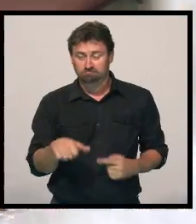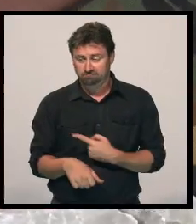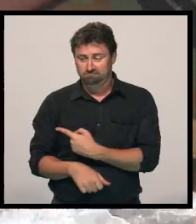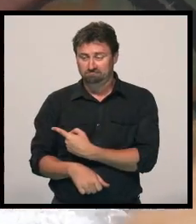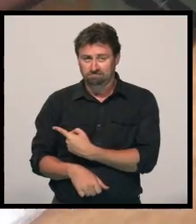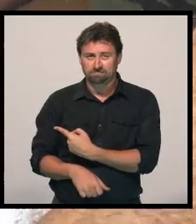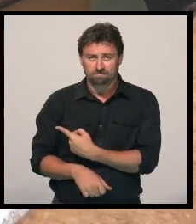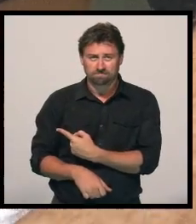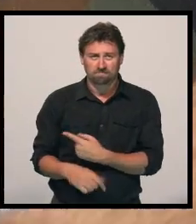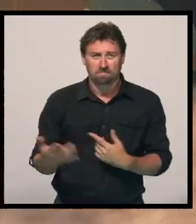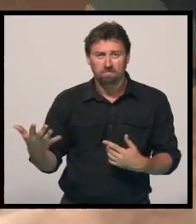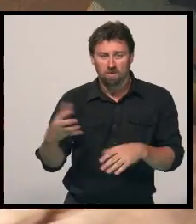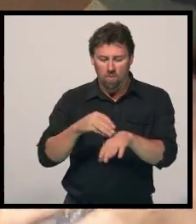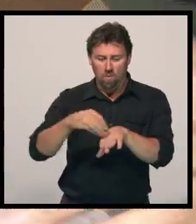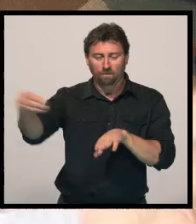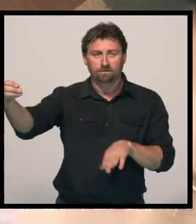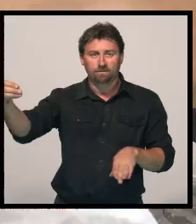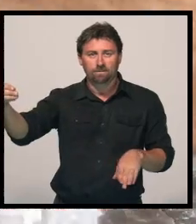See how easily it just peels off.